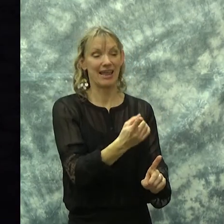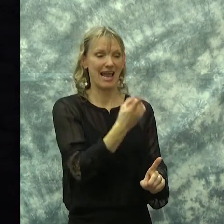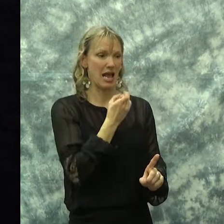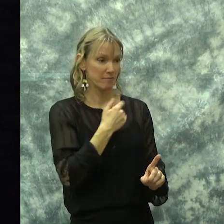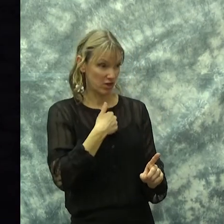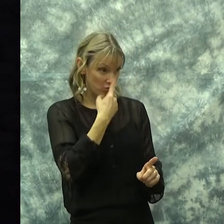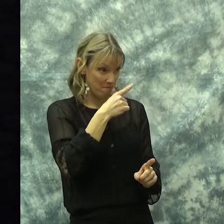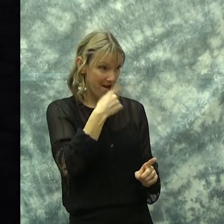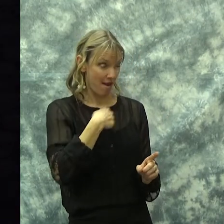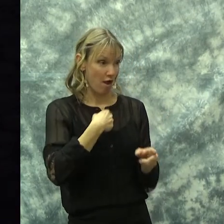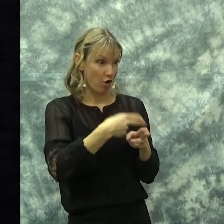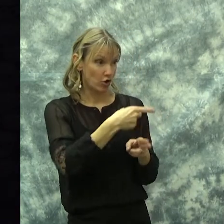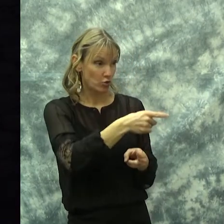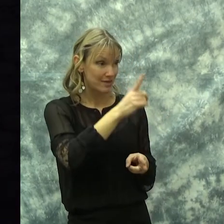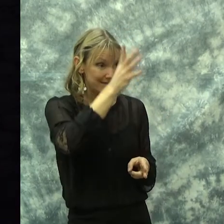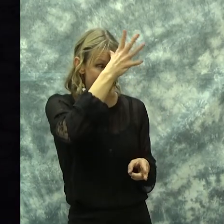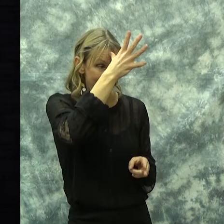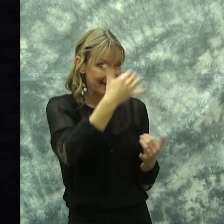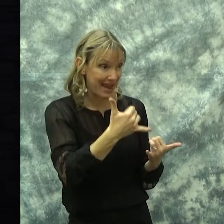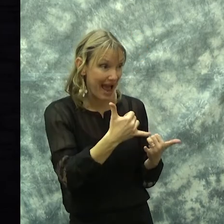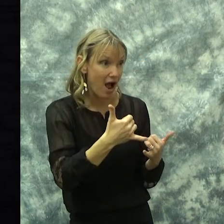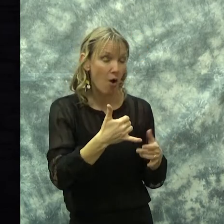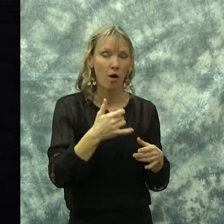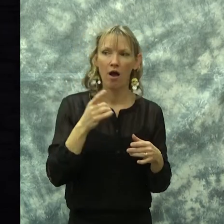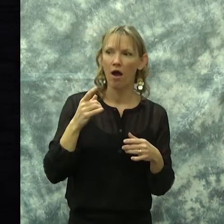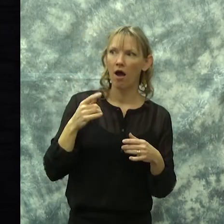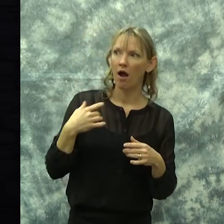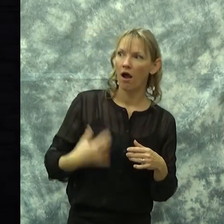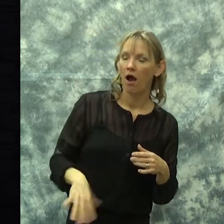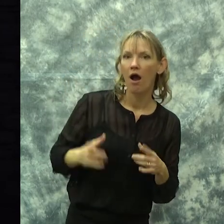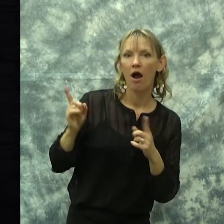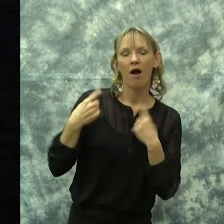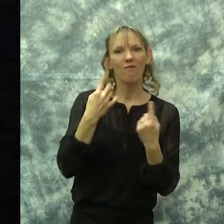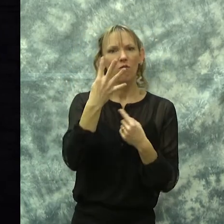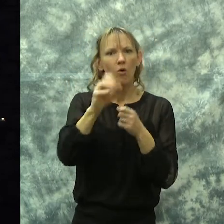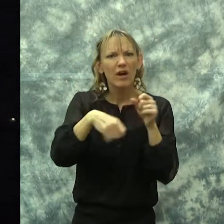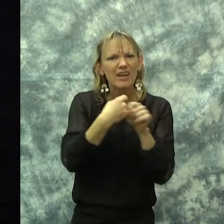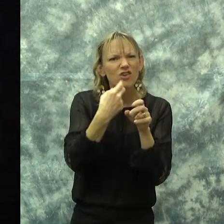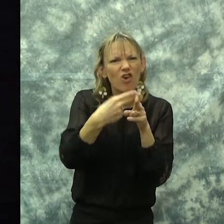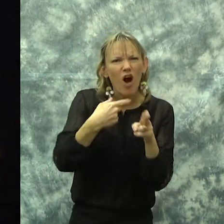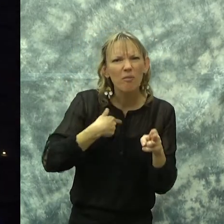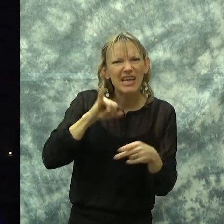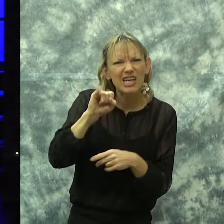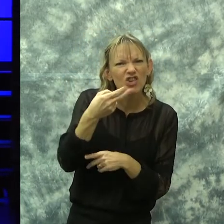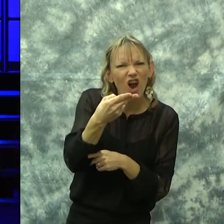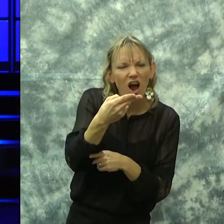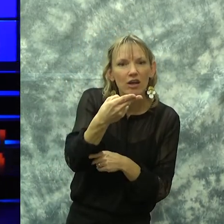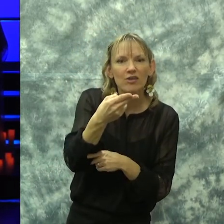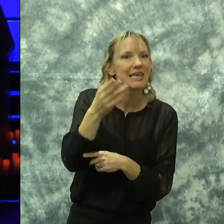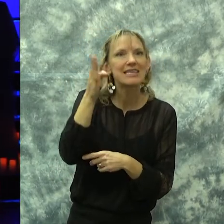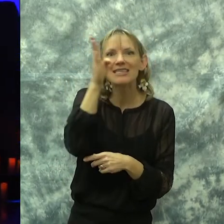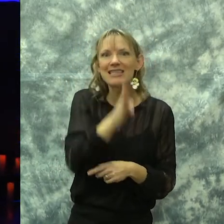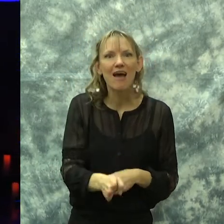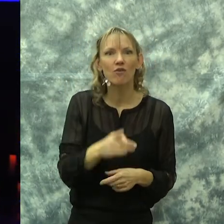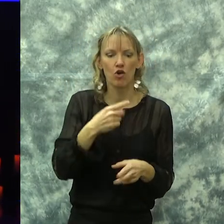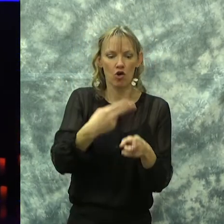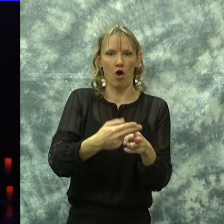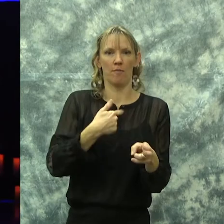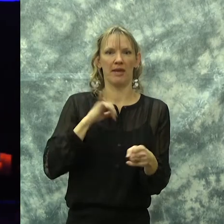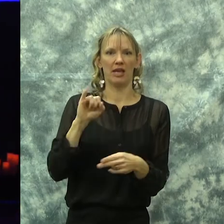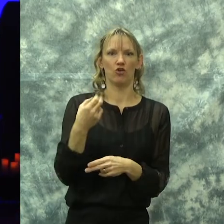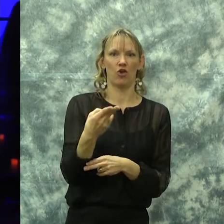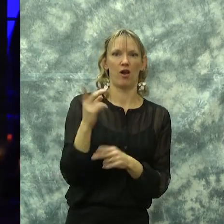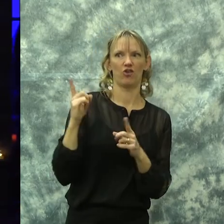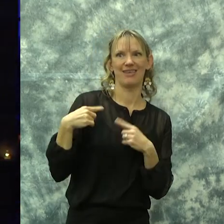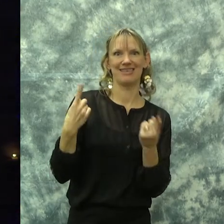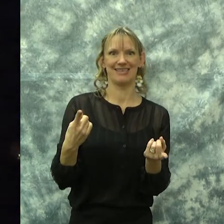What a gift. And here's this 9-year-old kid who for 4 years had just been calling me Josh. Never called me Josh since. Isn't that a powerful